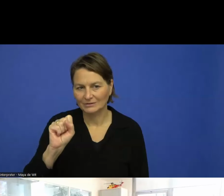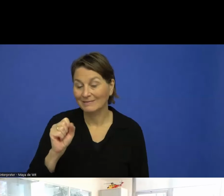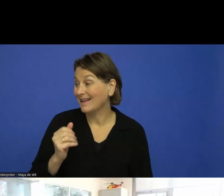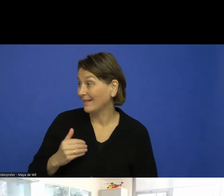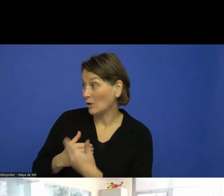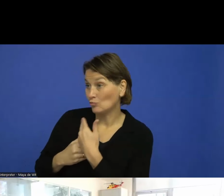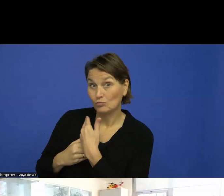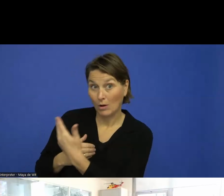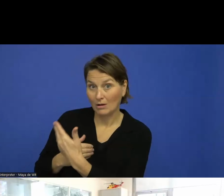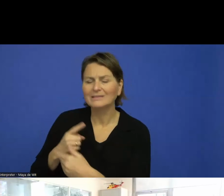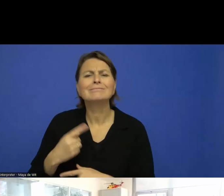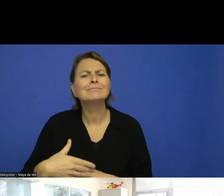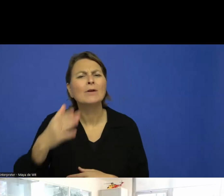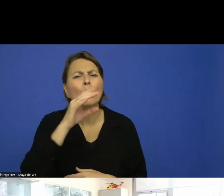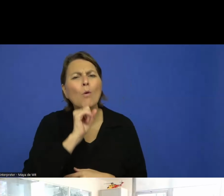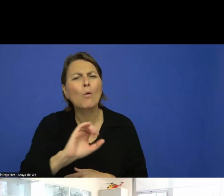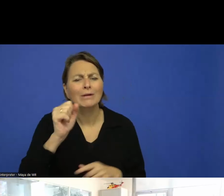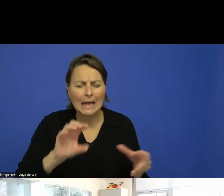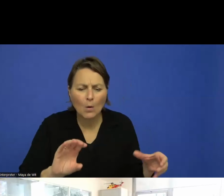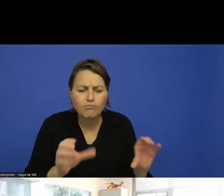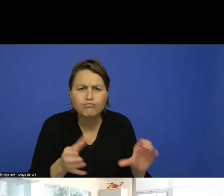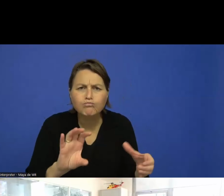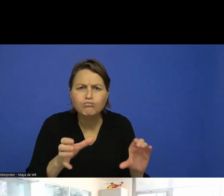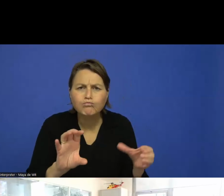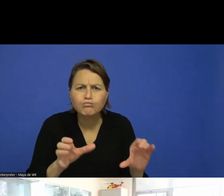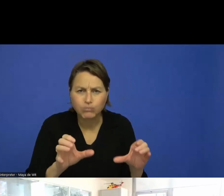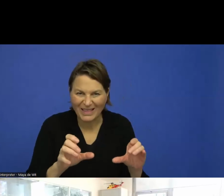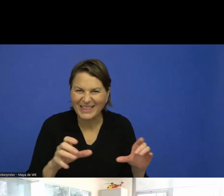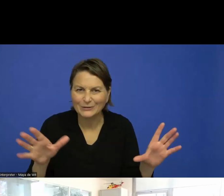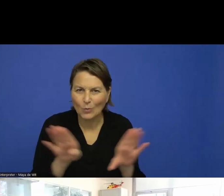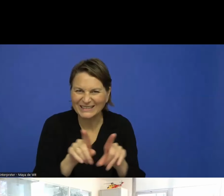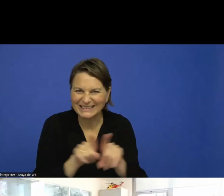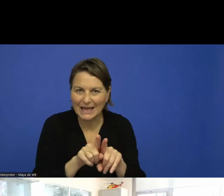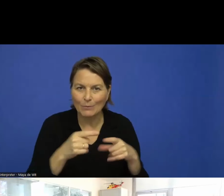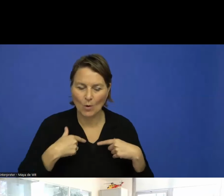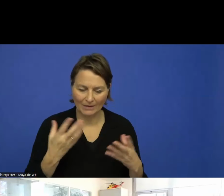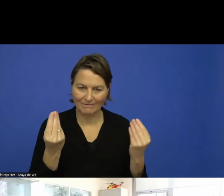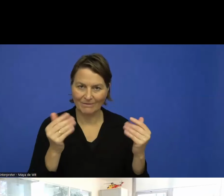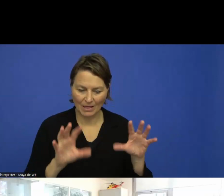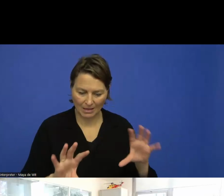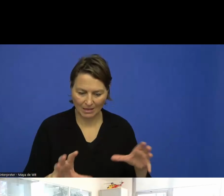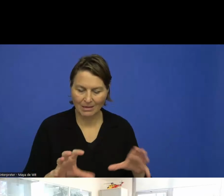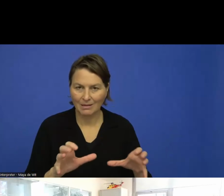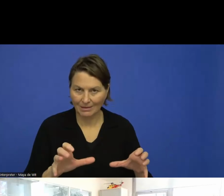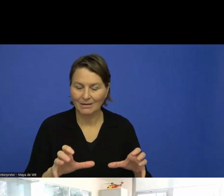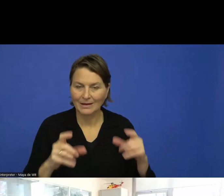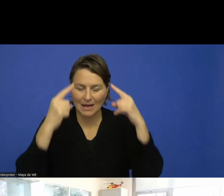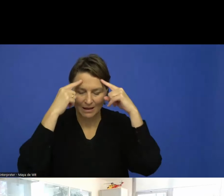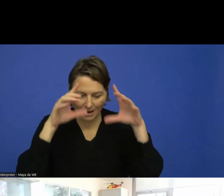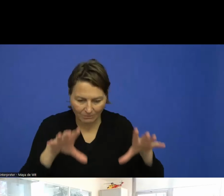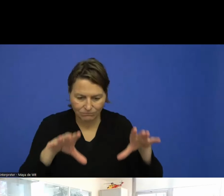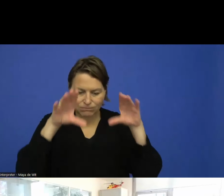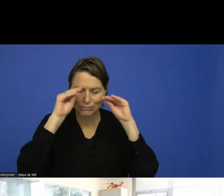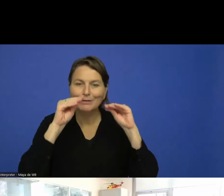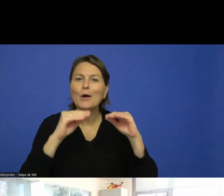old analog radio on the left. With the whole idea of, from a mental model perspective, it was much easier for the older user